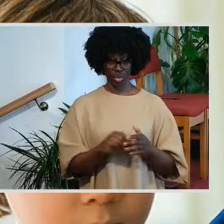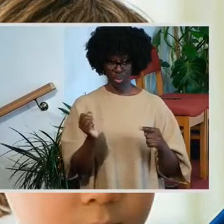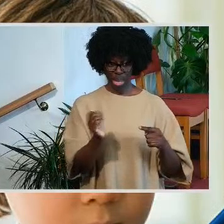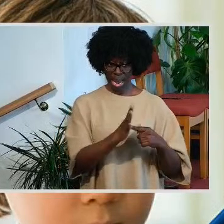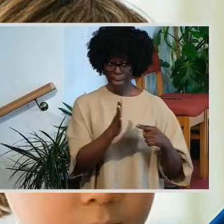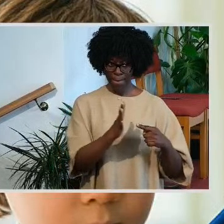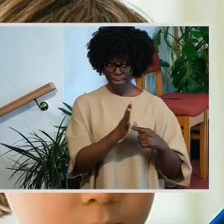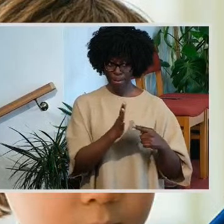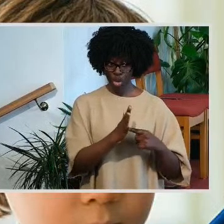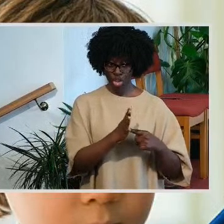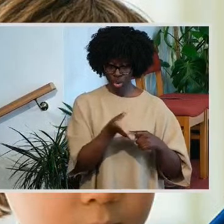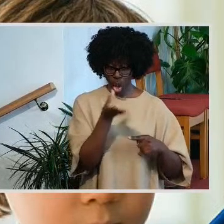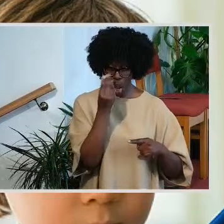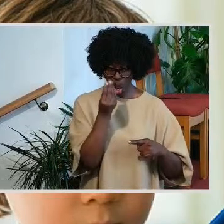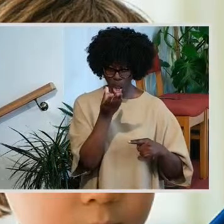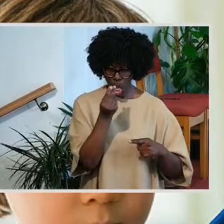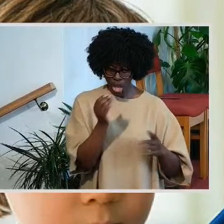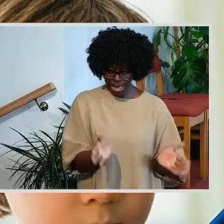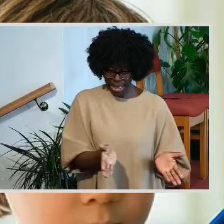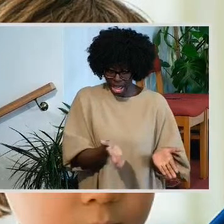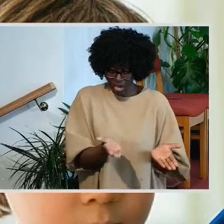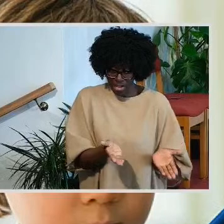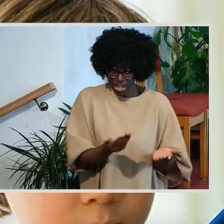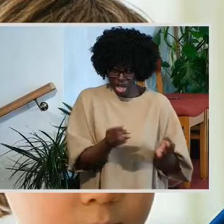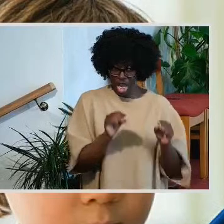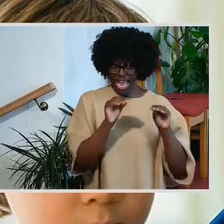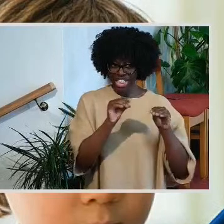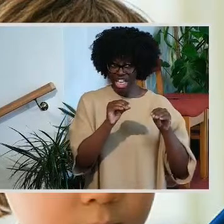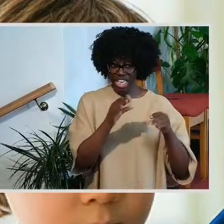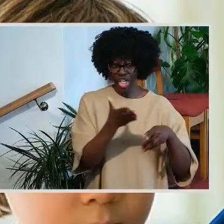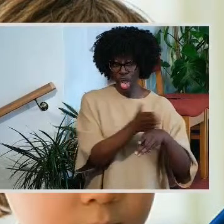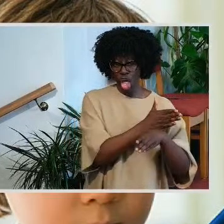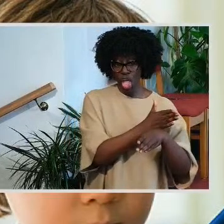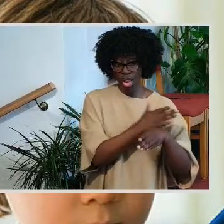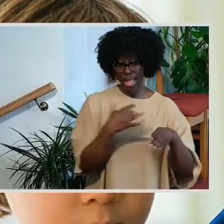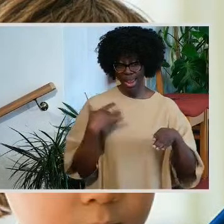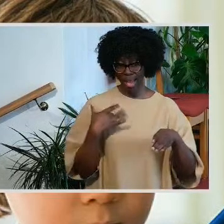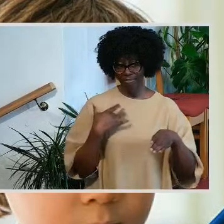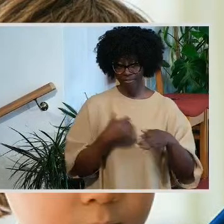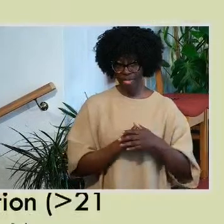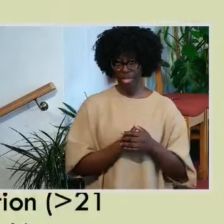important to encourage education in early life.